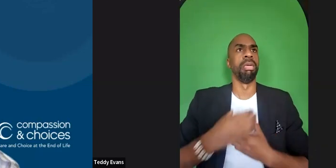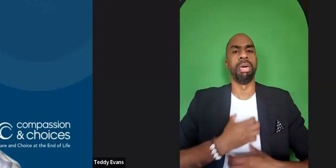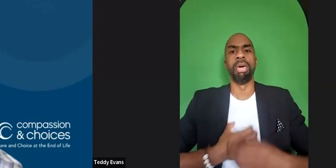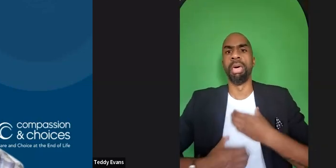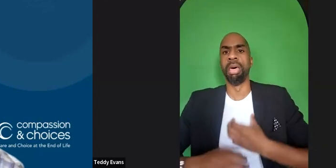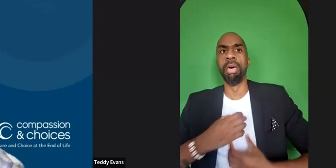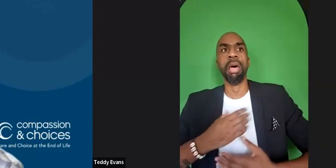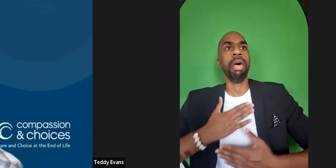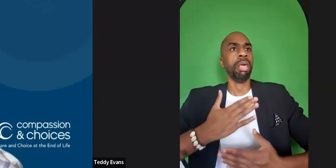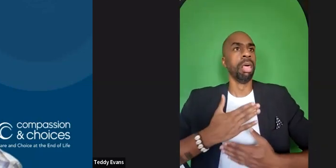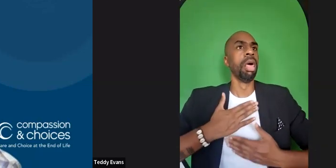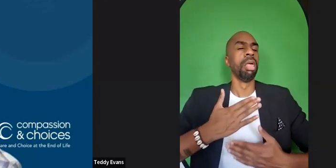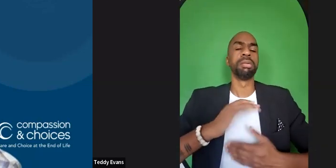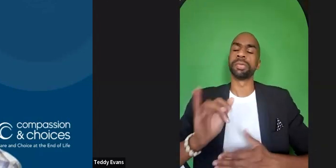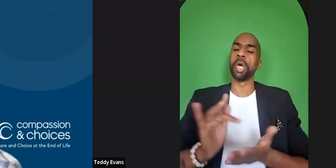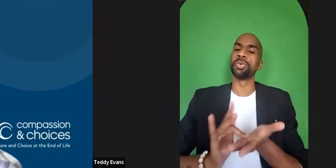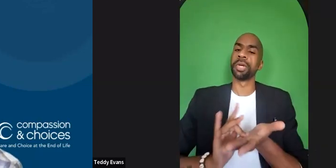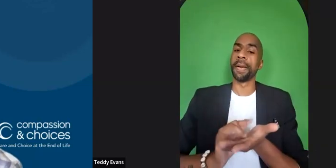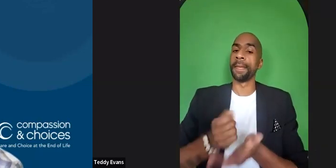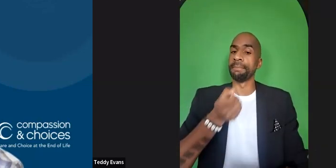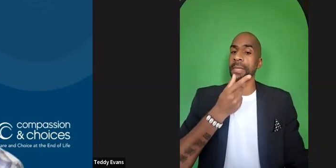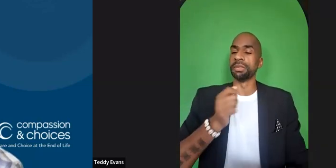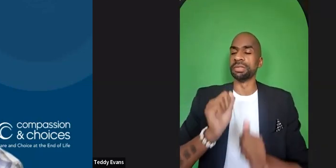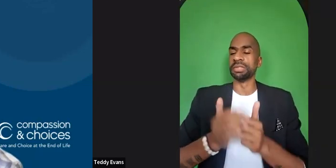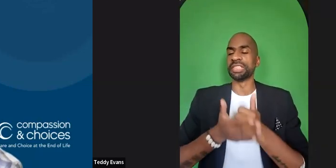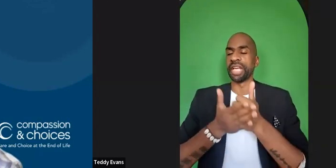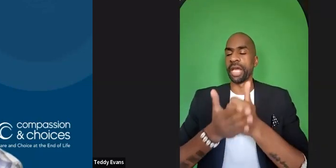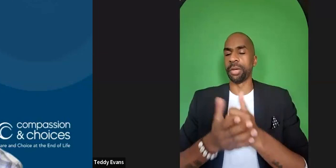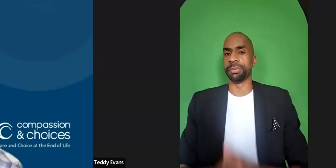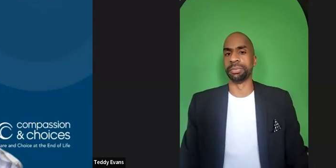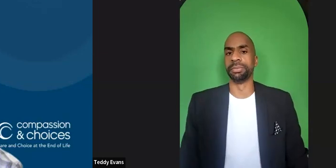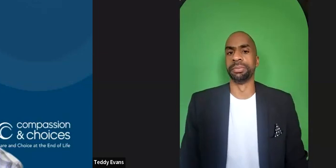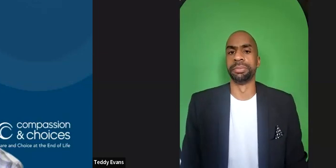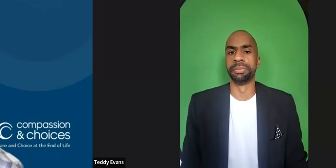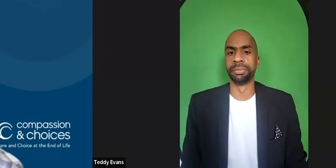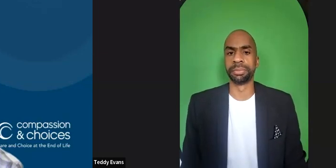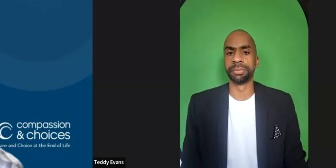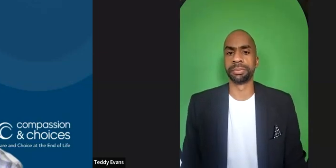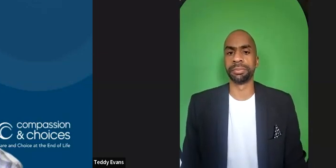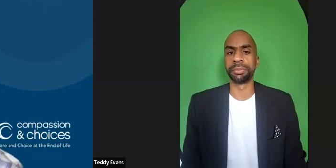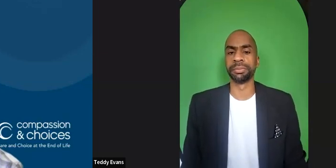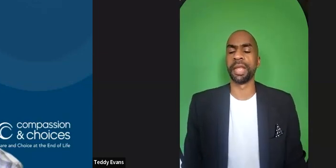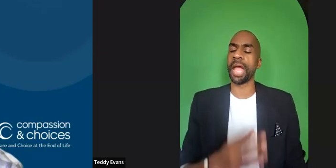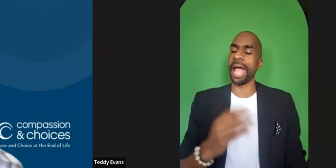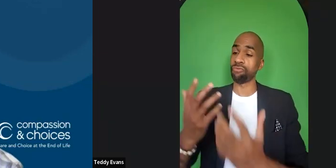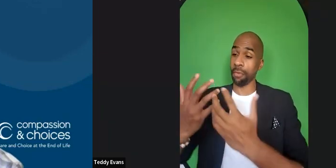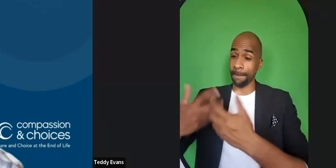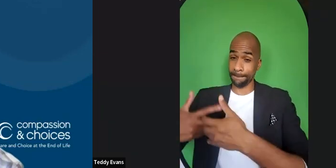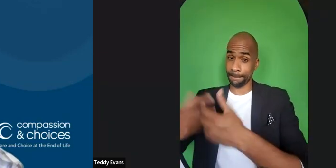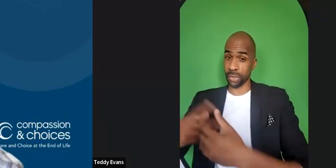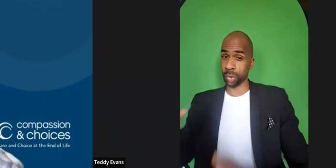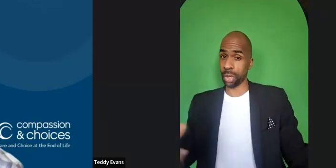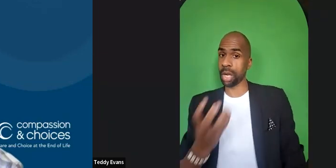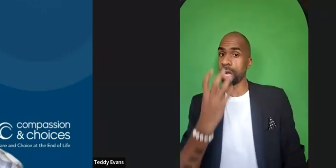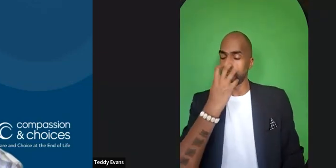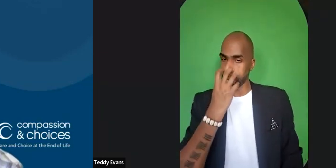their mask. And then in the if you're on a ventilator, it's a little bit more of a procedure. It's usually,